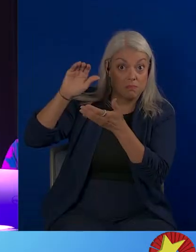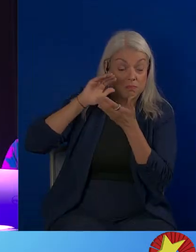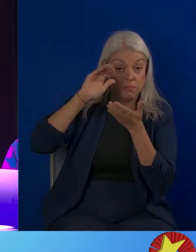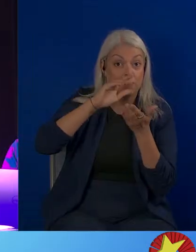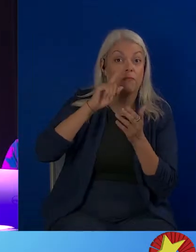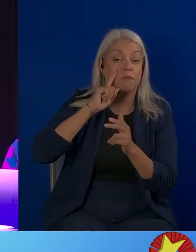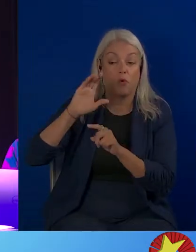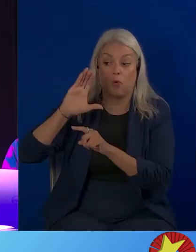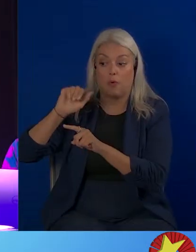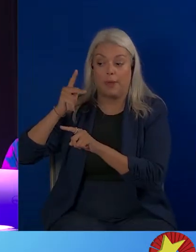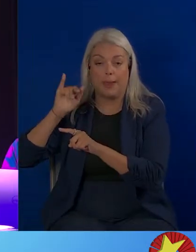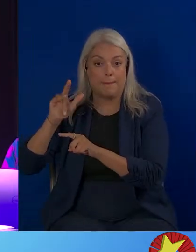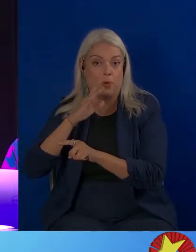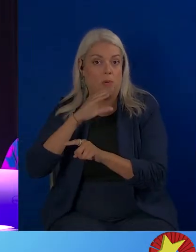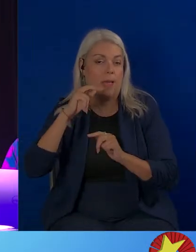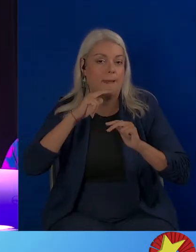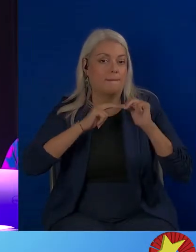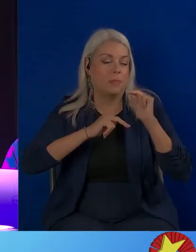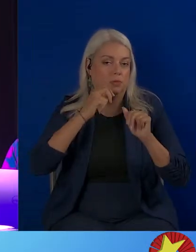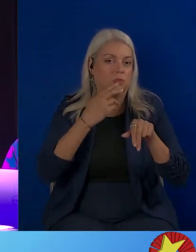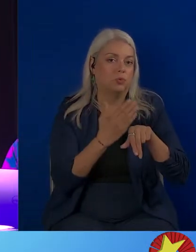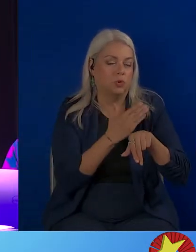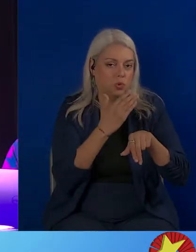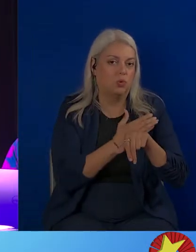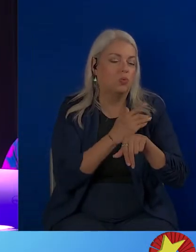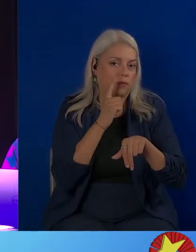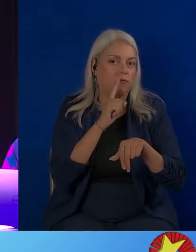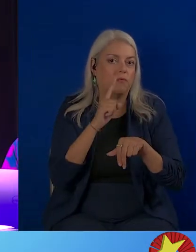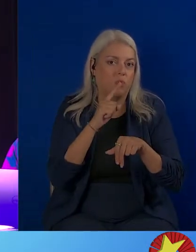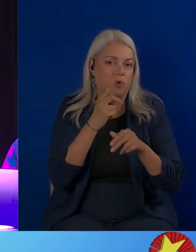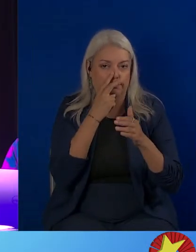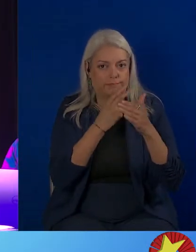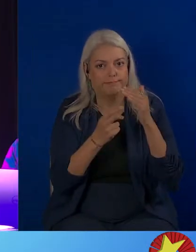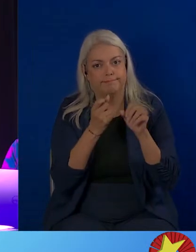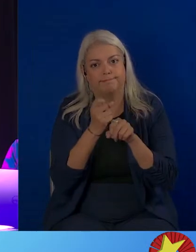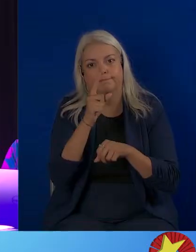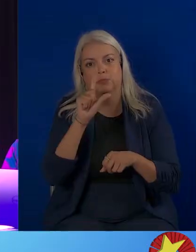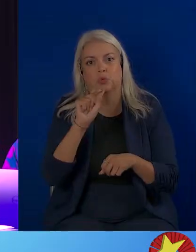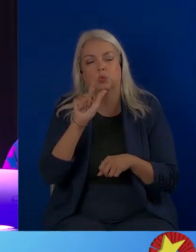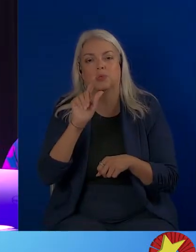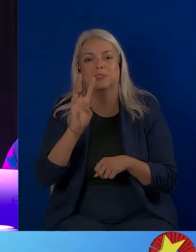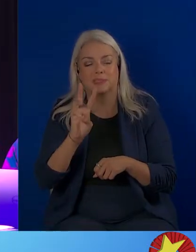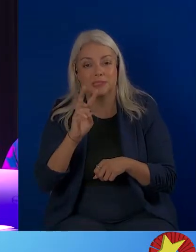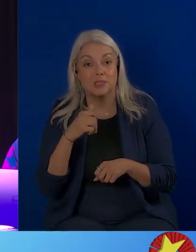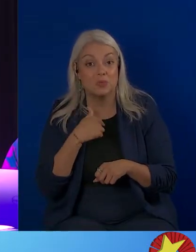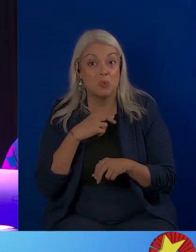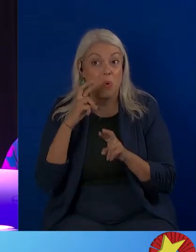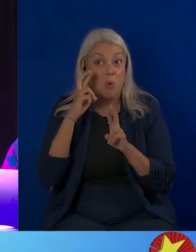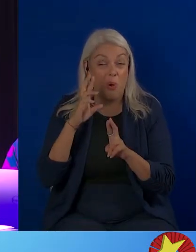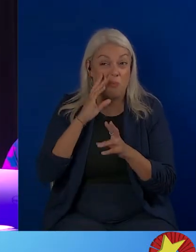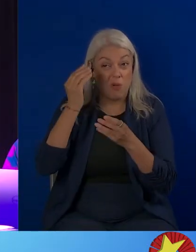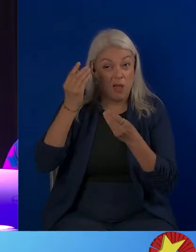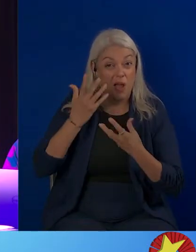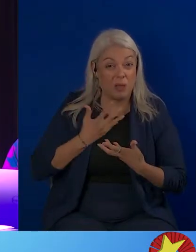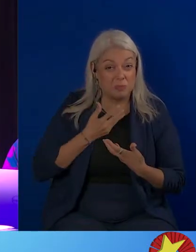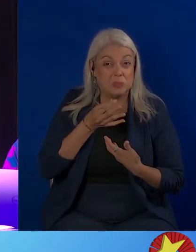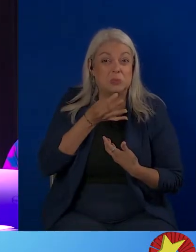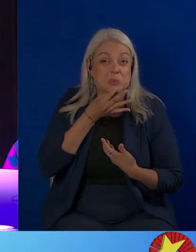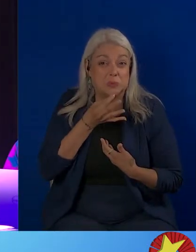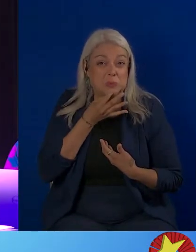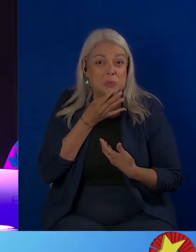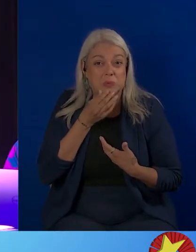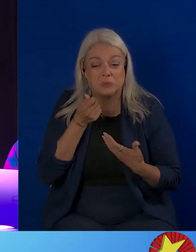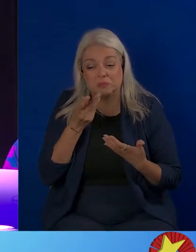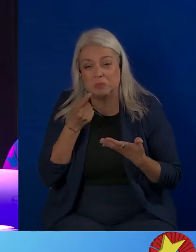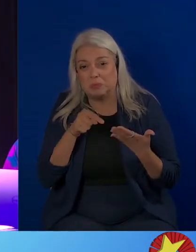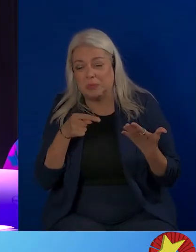building renewal projects will be for 2026, and we hope to be informed of what those projects will be within the next couple